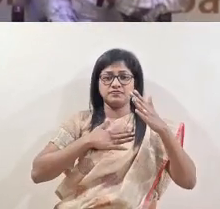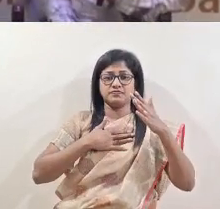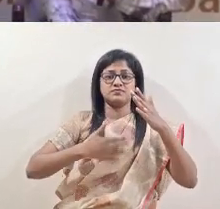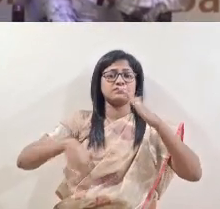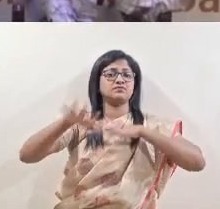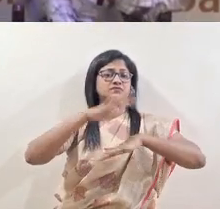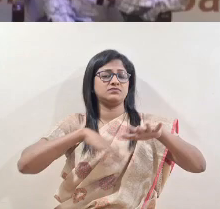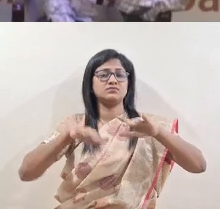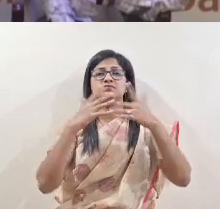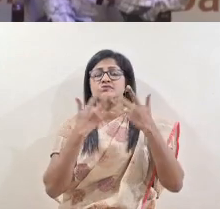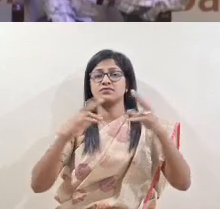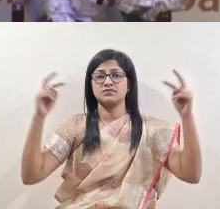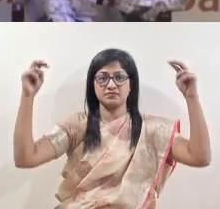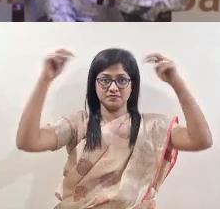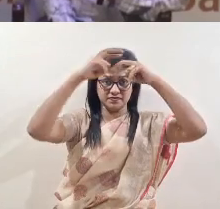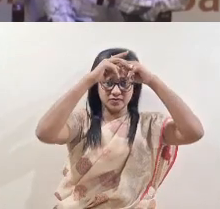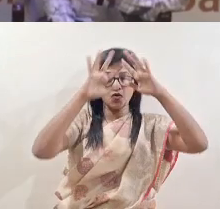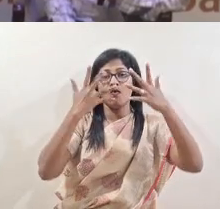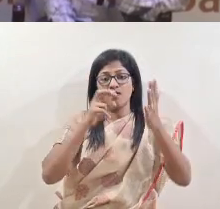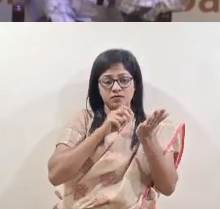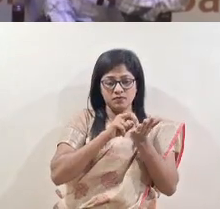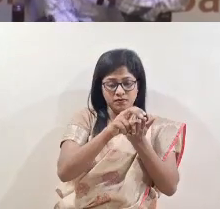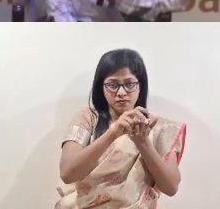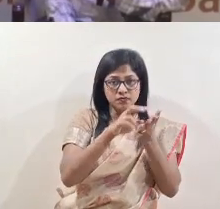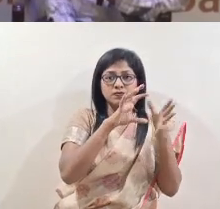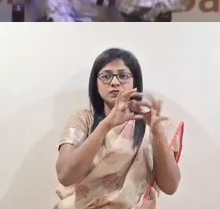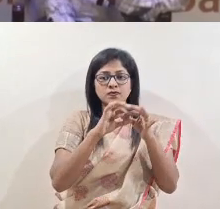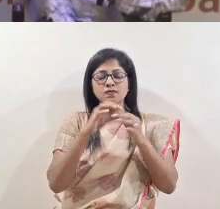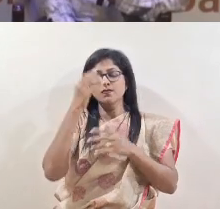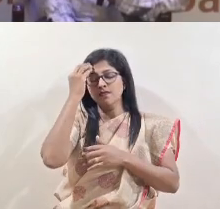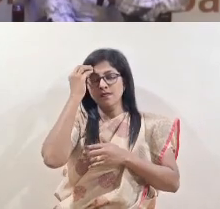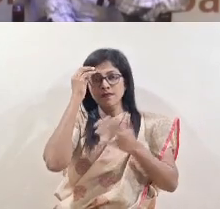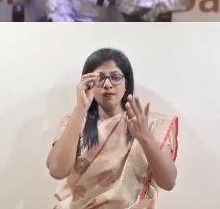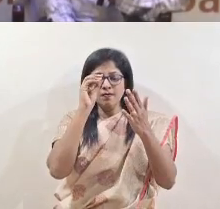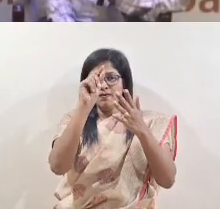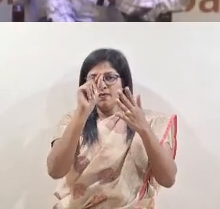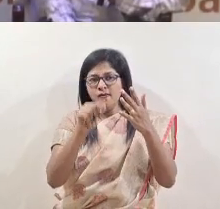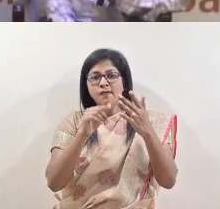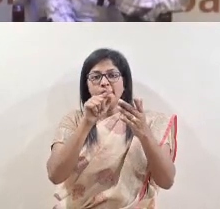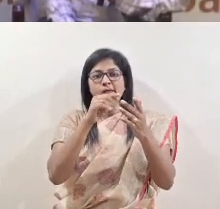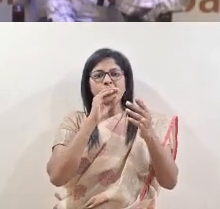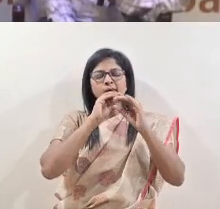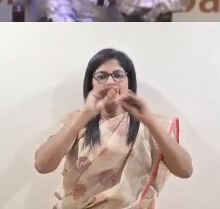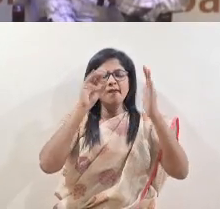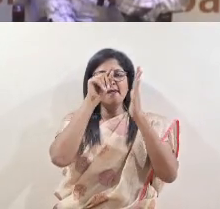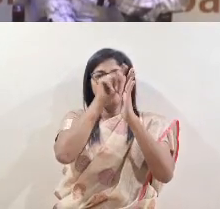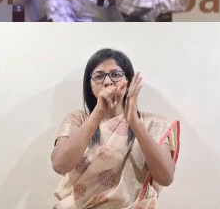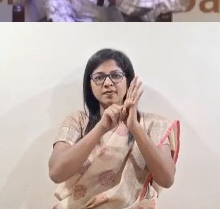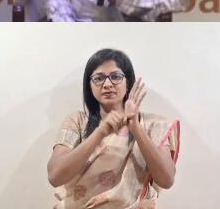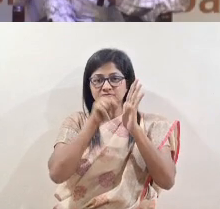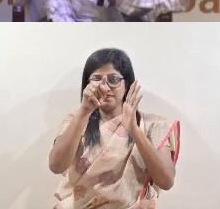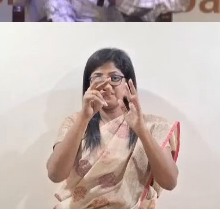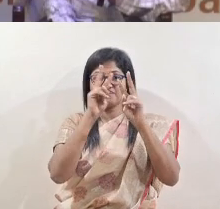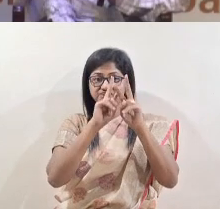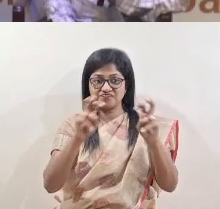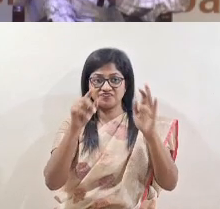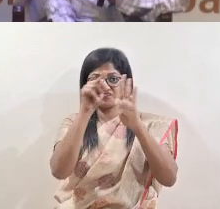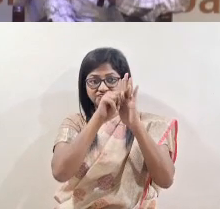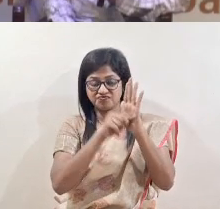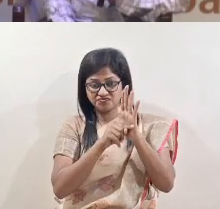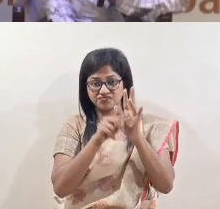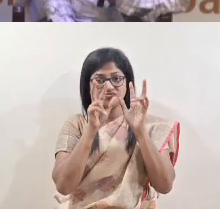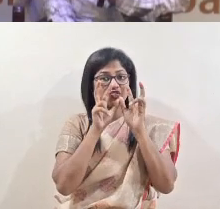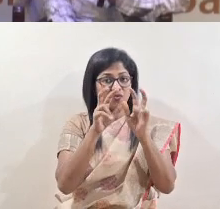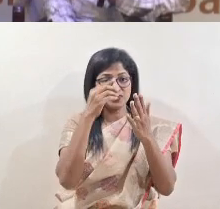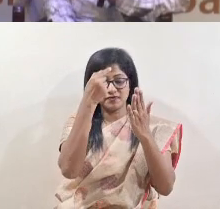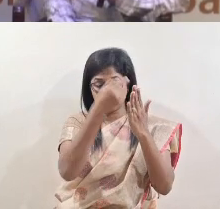pedestrian facility, we need to take into account all these factors which you have mentioned, in your survey, whatever